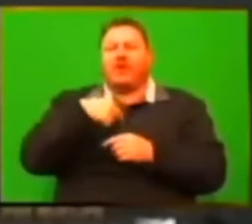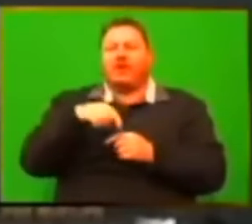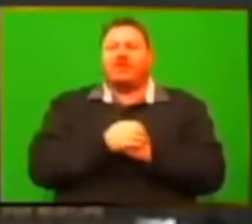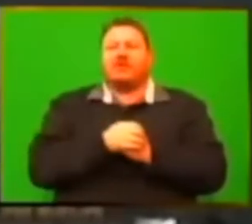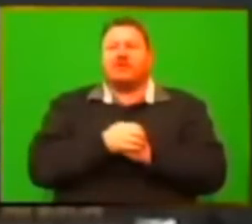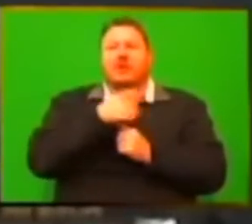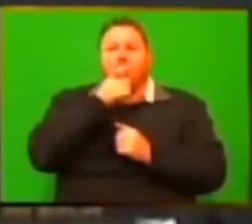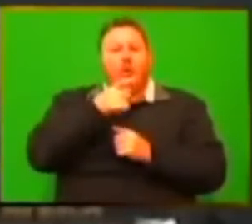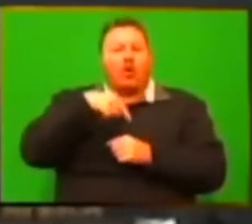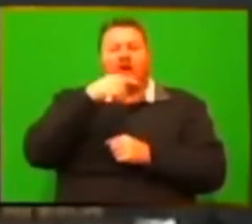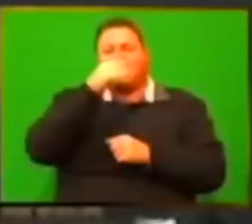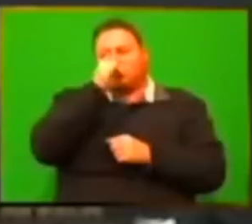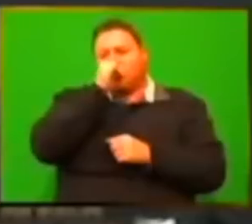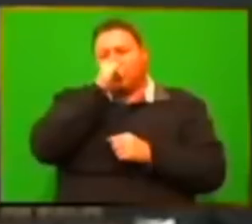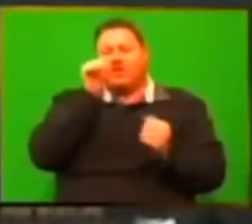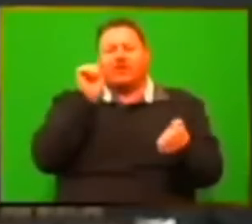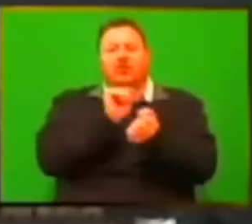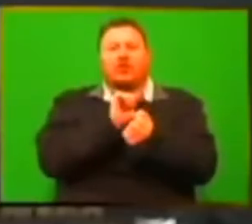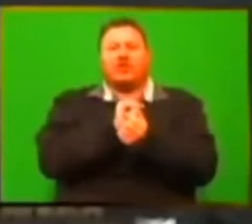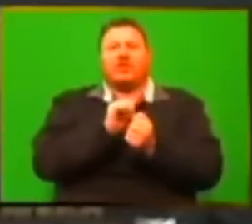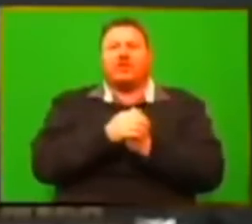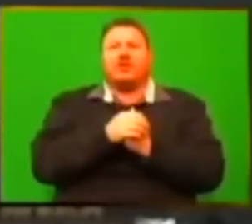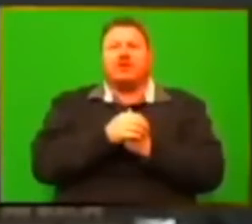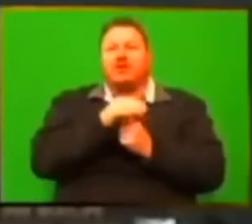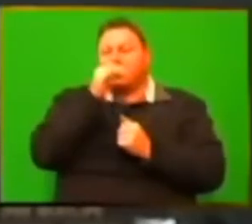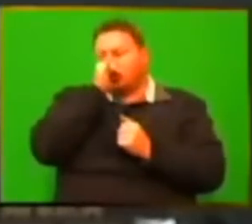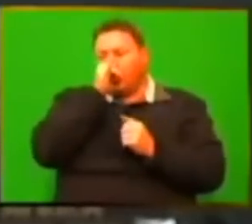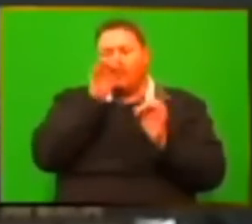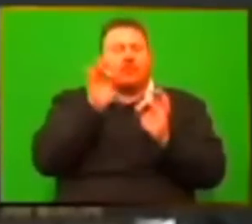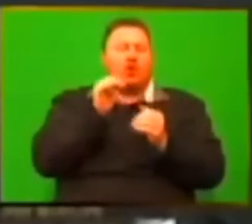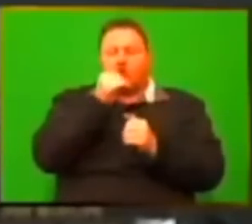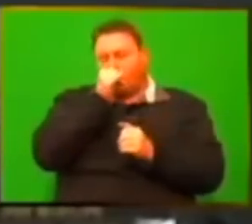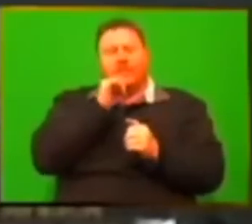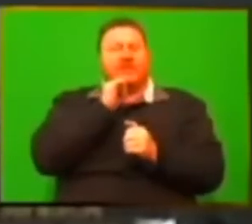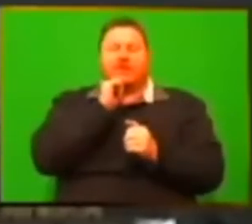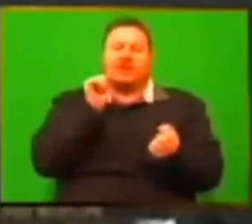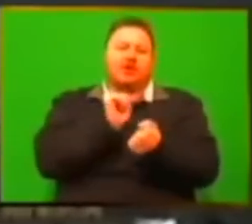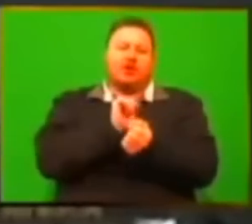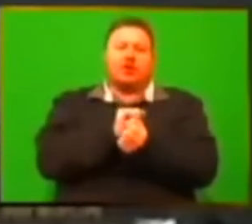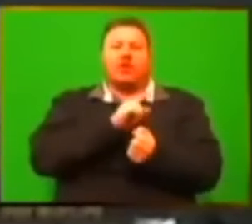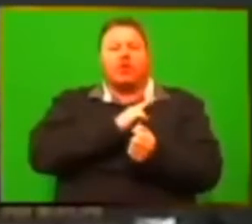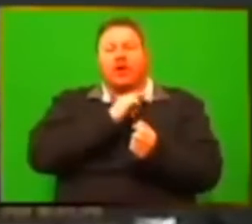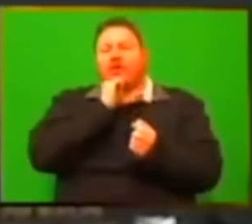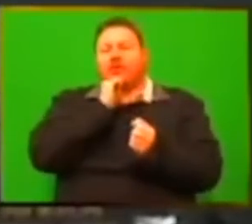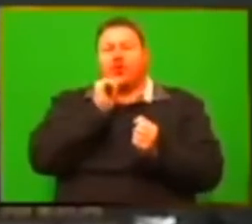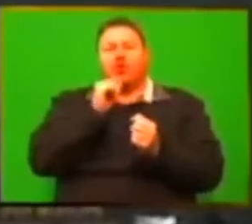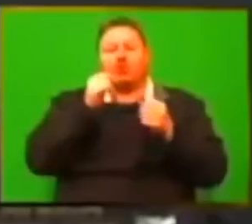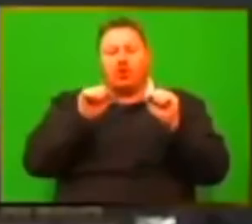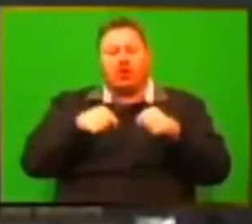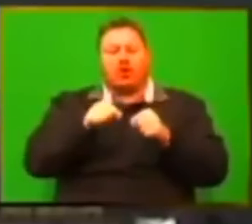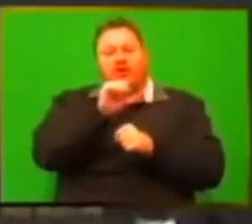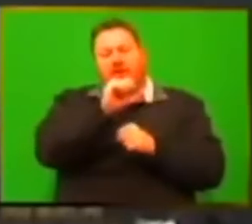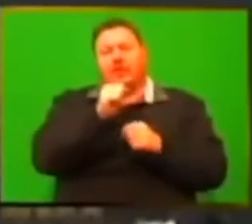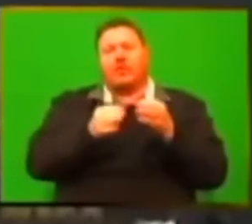us criminals who must be arrested, whether we have committed any crime or not, because we disagree with them politically, and